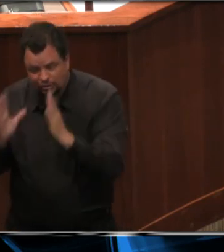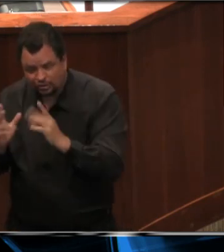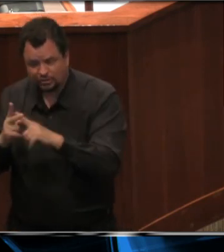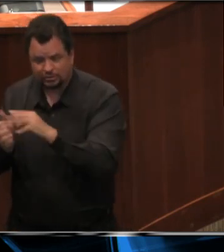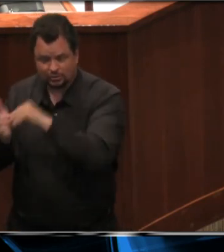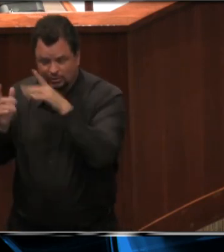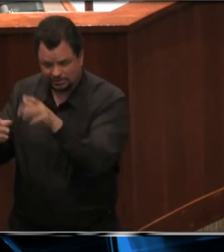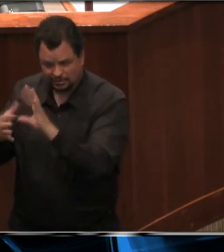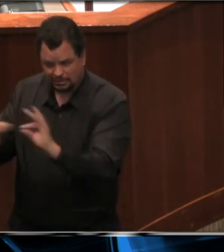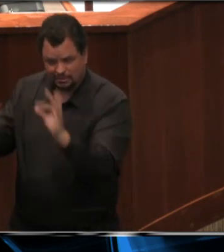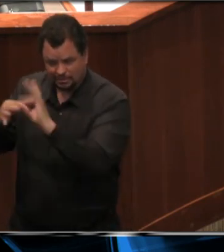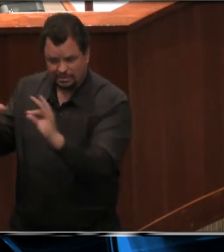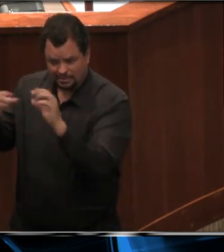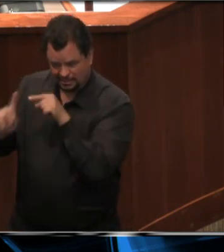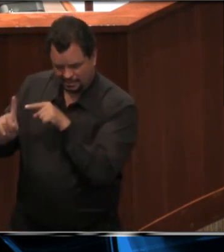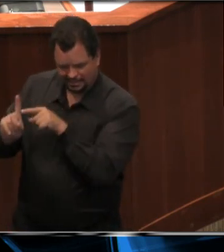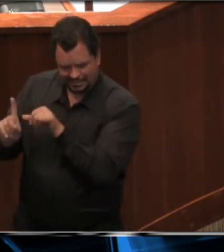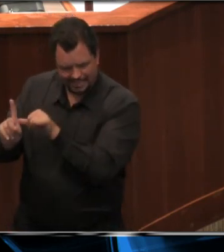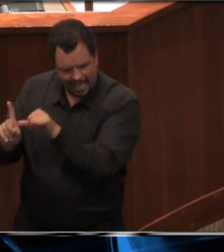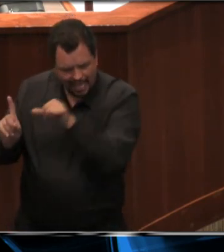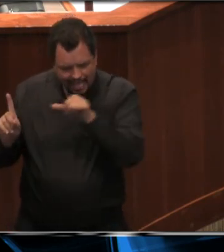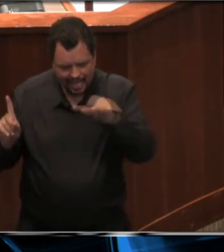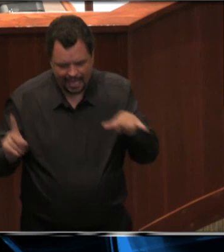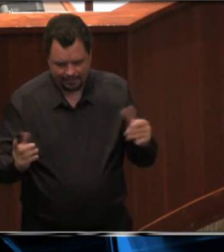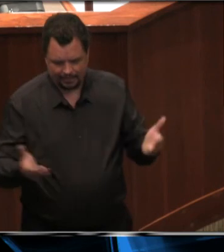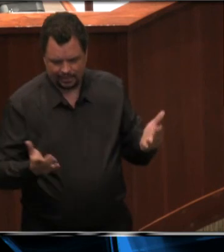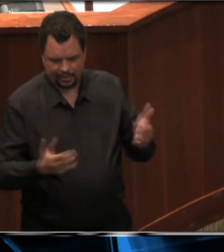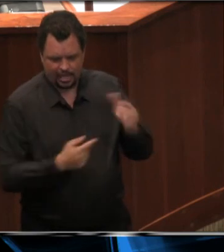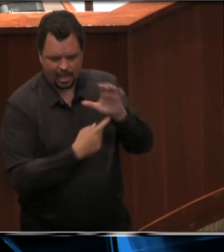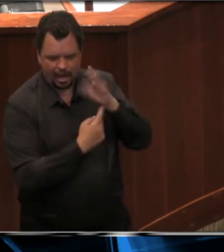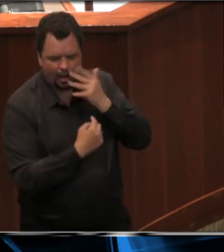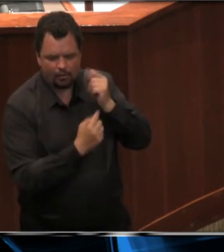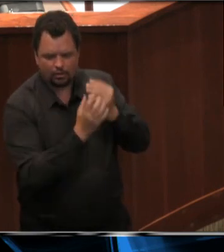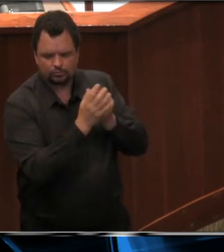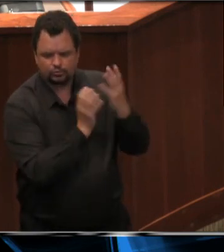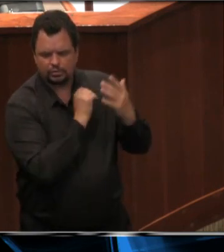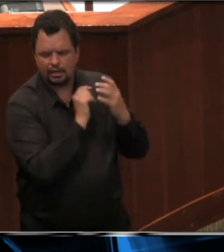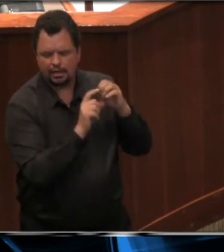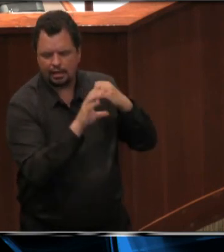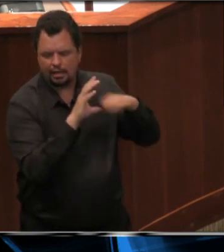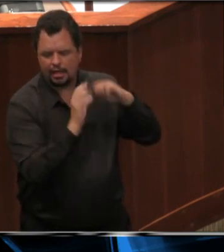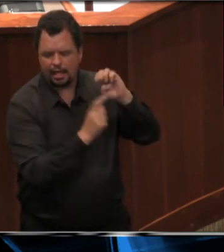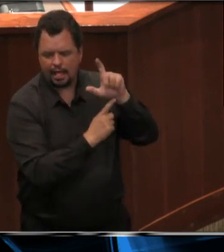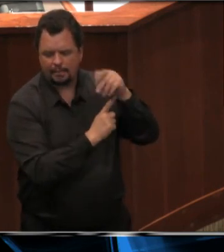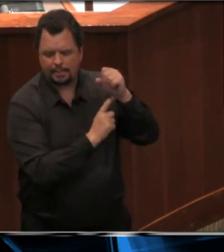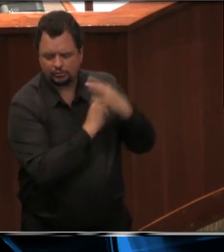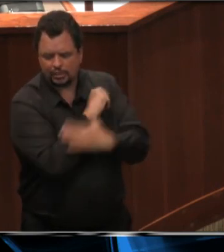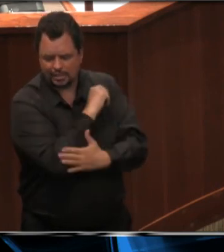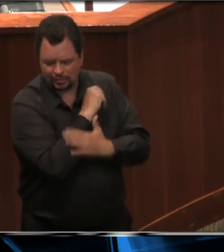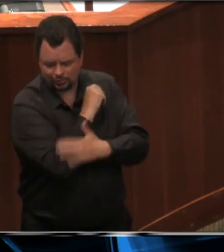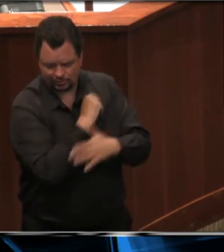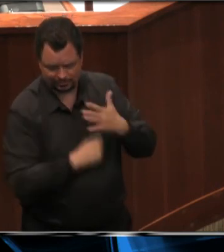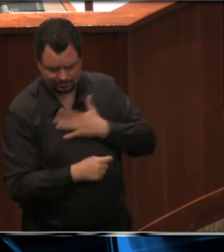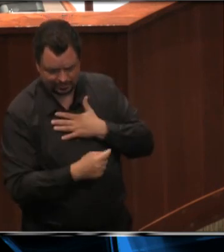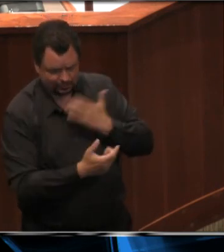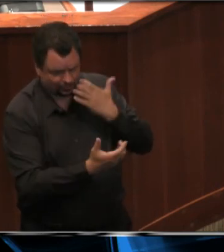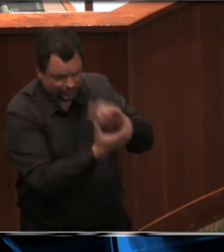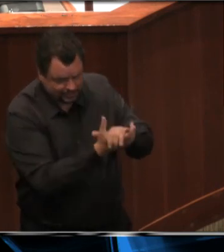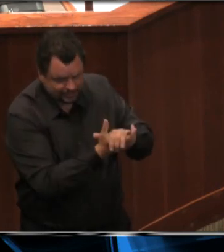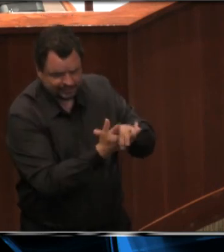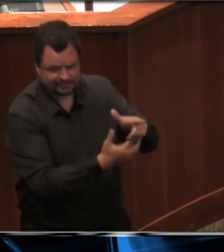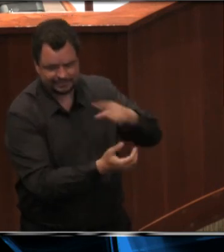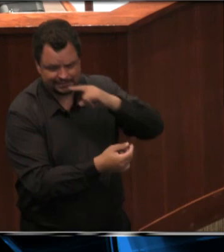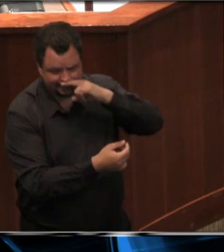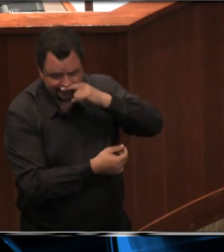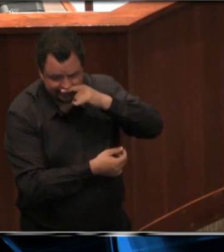resident of Colorado Springs at El Paso County. My kids went to school here. My wife is a substitute teacher. And to